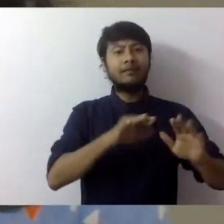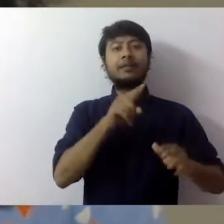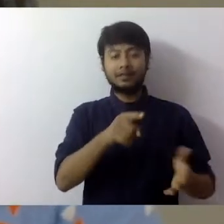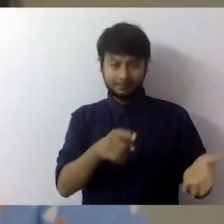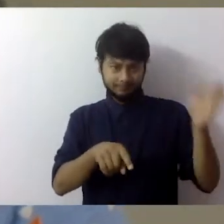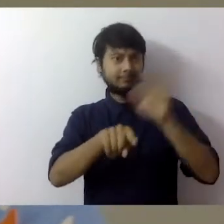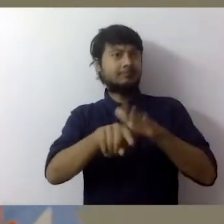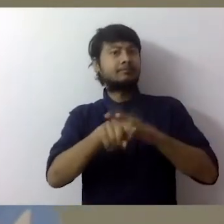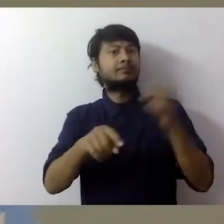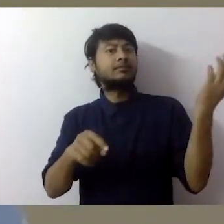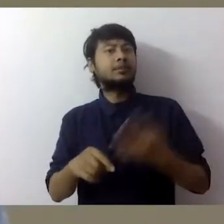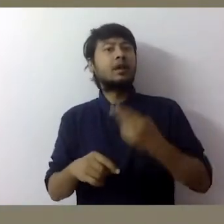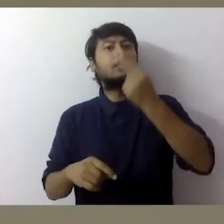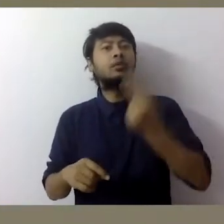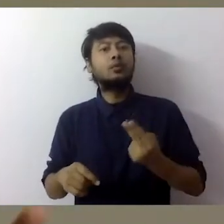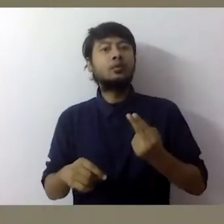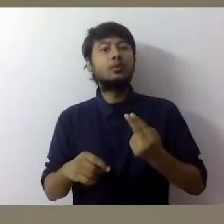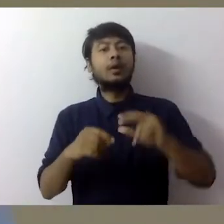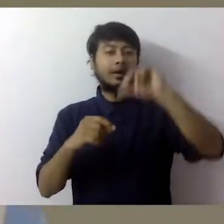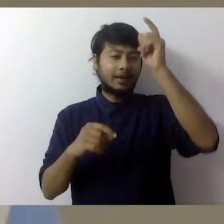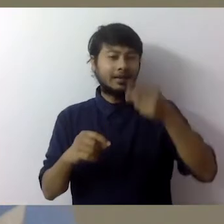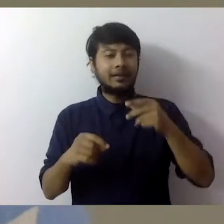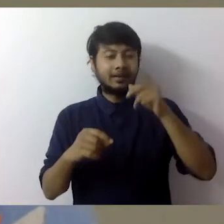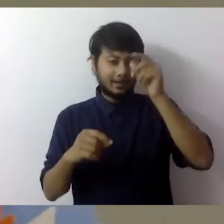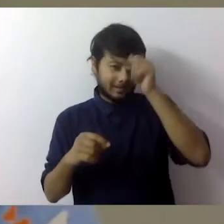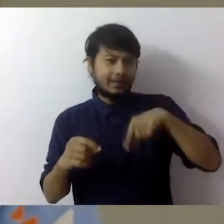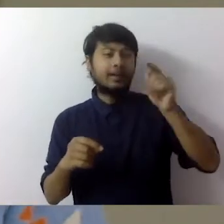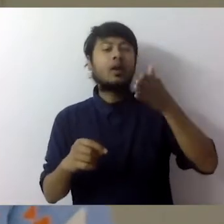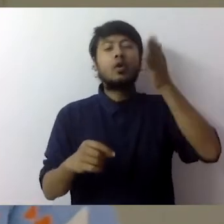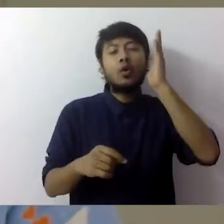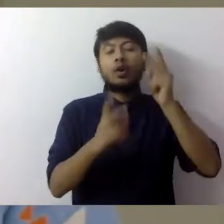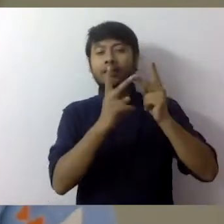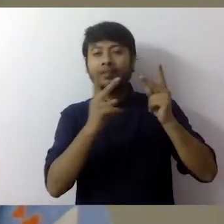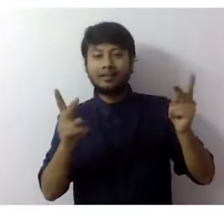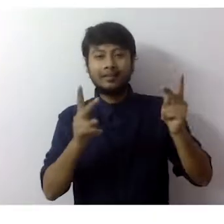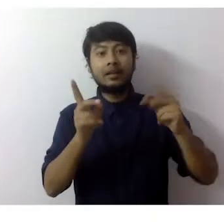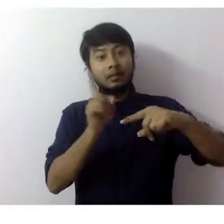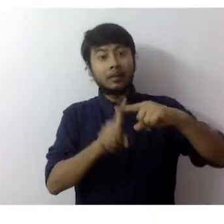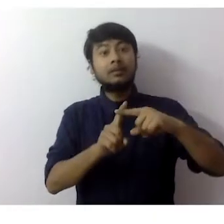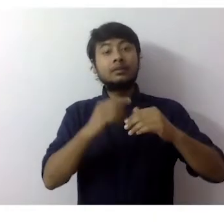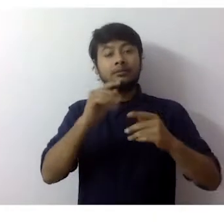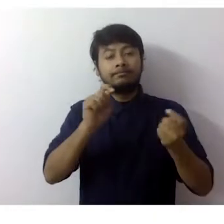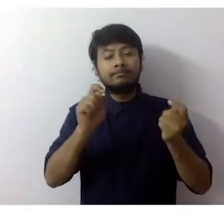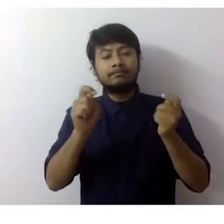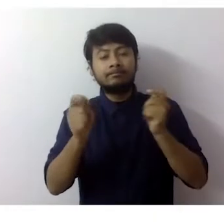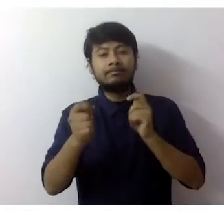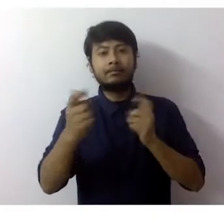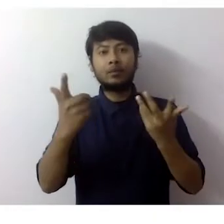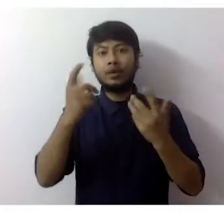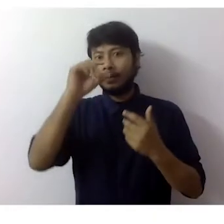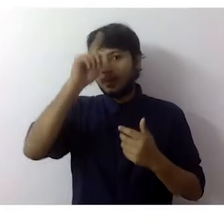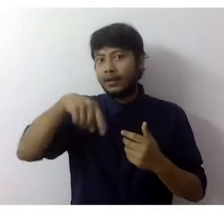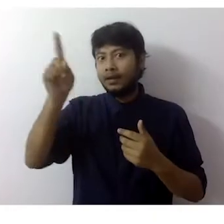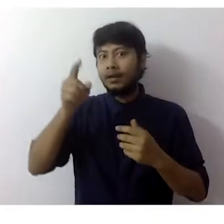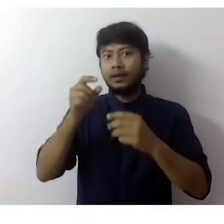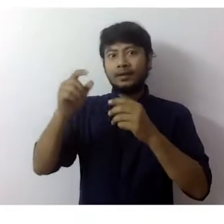on mythology, but later on the social and political issues of the country. As the freedom movement gained